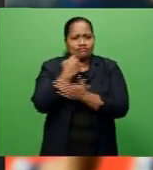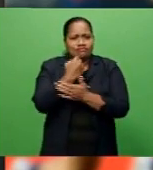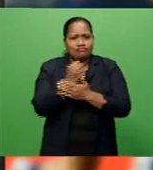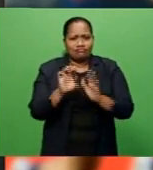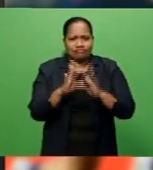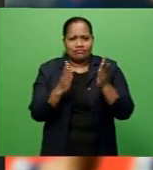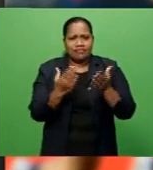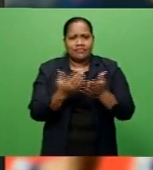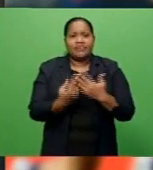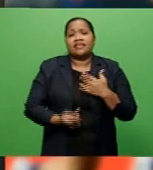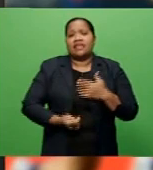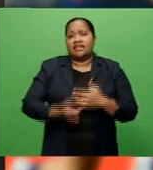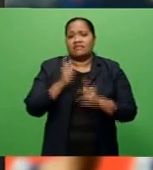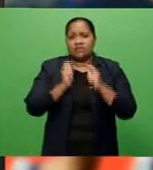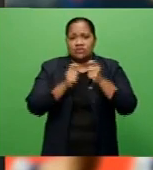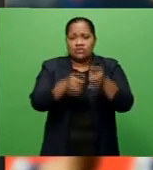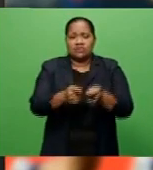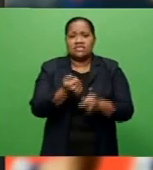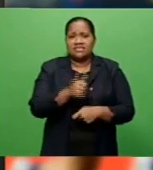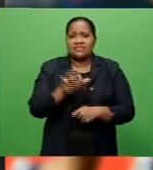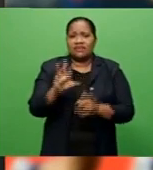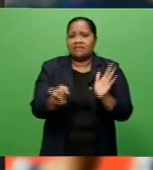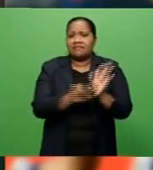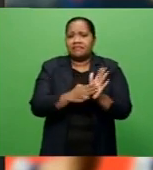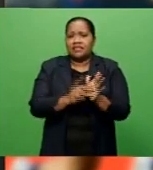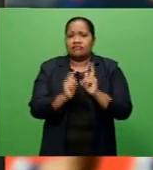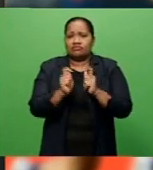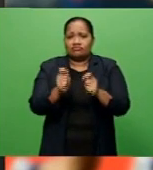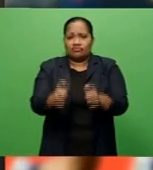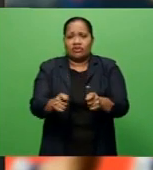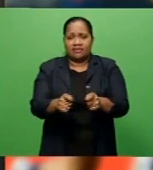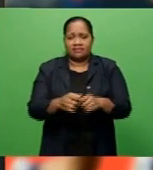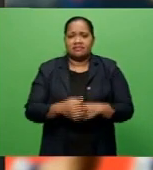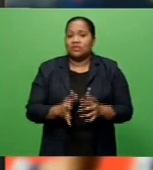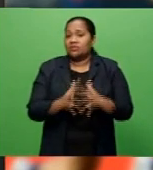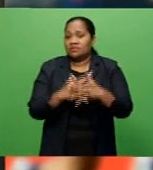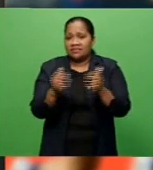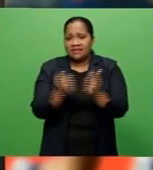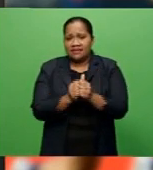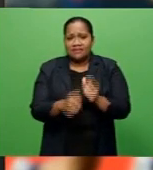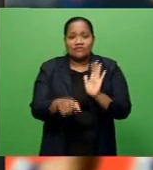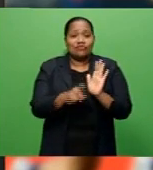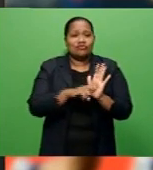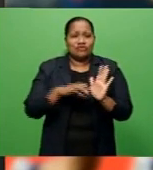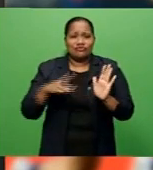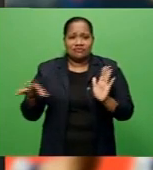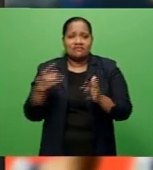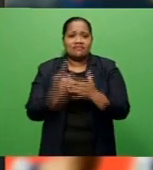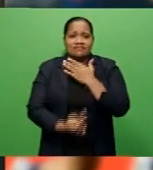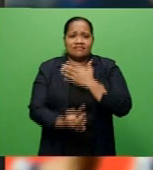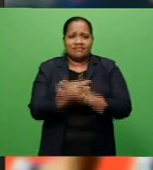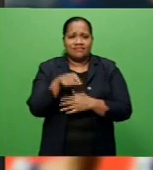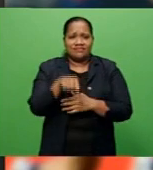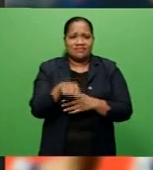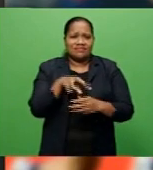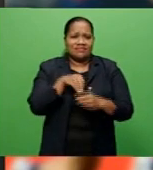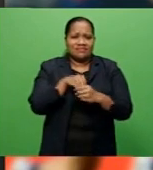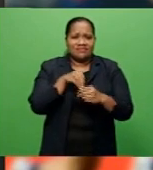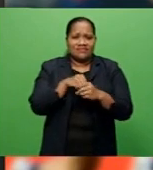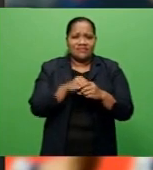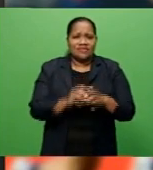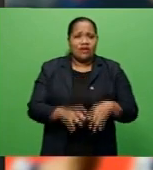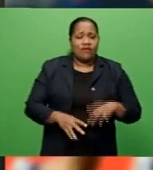scintillating 65-metre try against Bath in the Premiership on the weekend. Ranranra was in fine form as the Bears cruised to